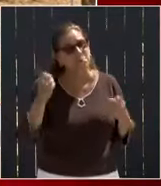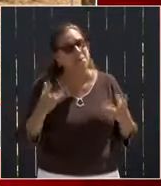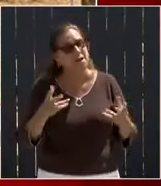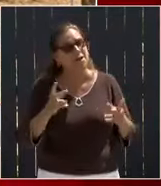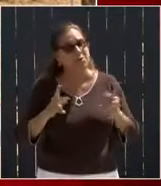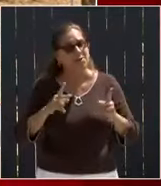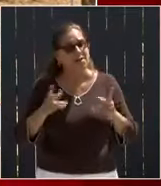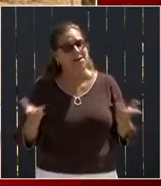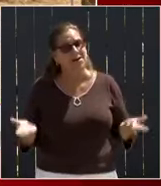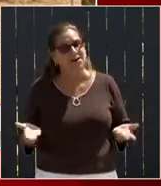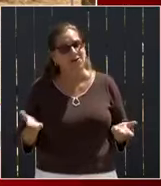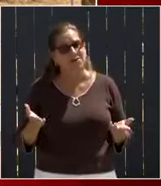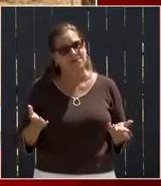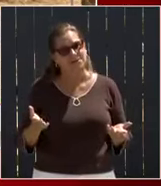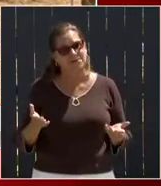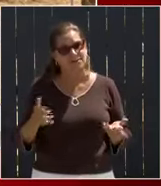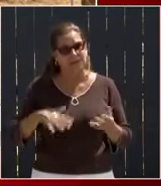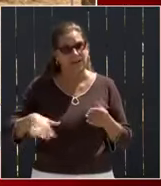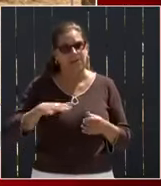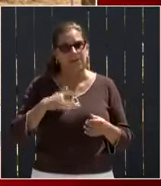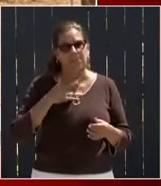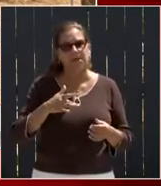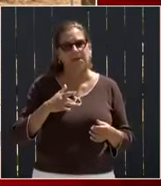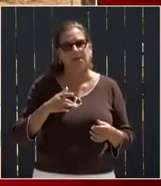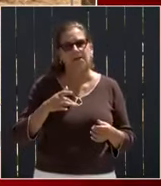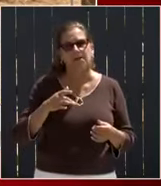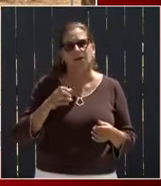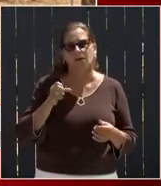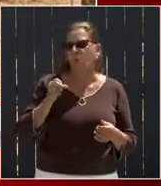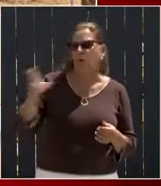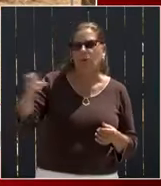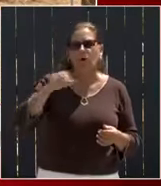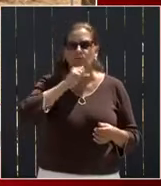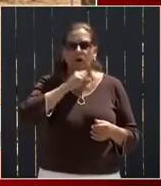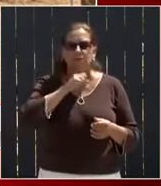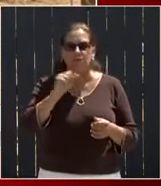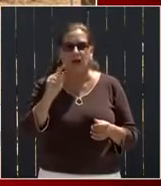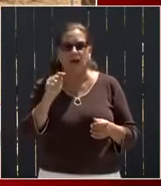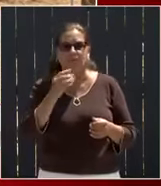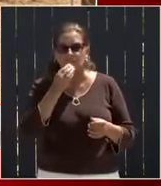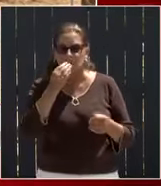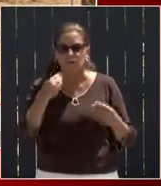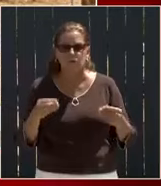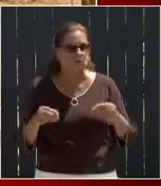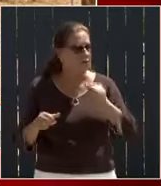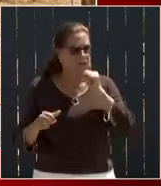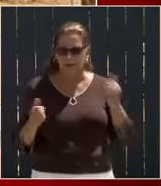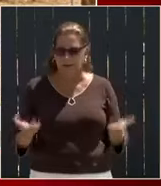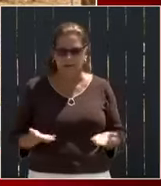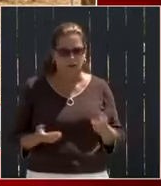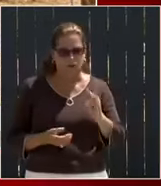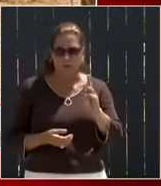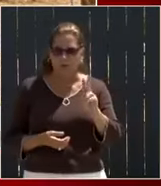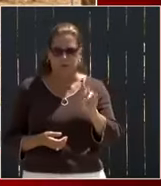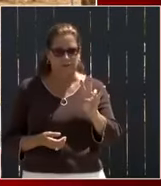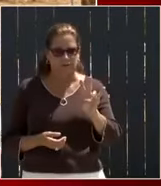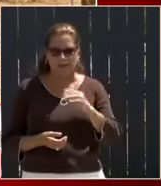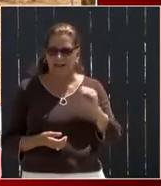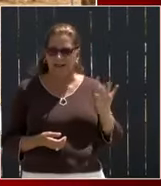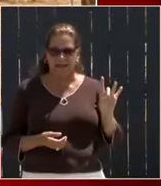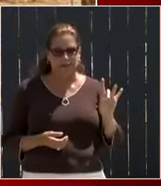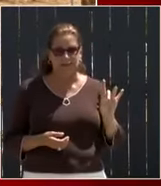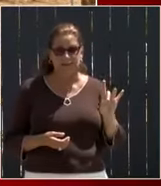a rock and you'll hit a grocery store. That's not the case in Ward 7. That's actually not the case where I live either. And we need to fix